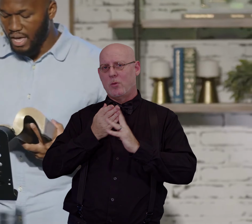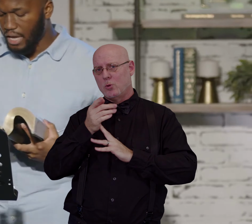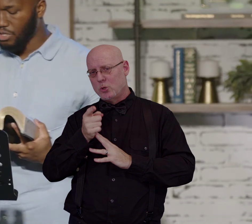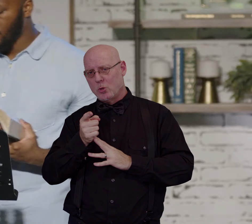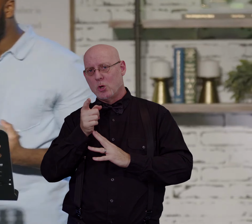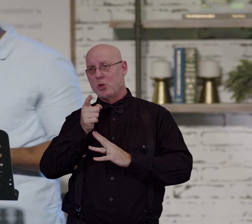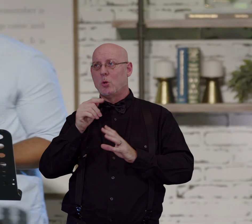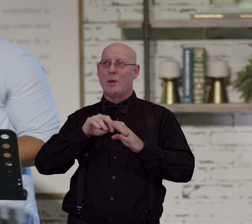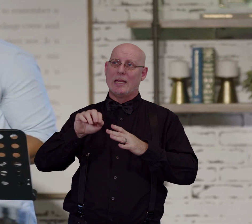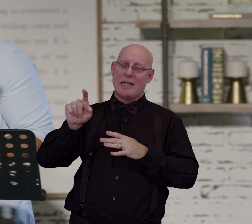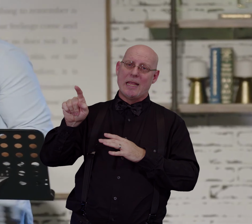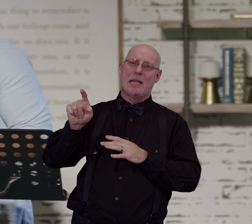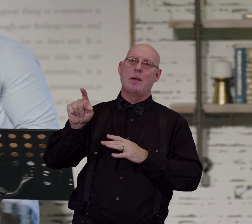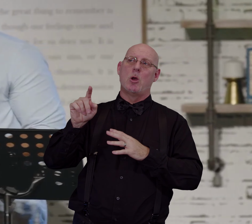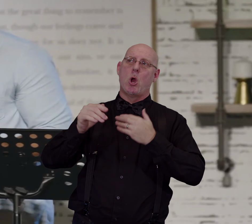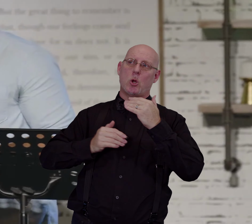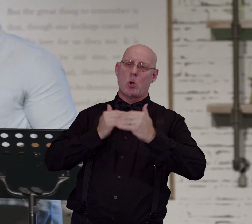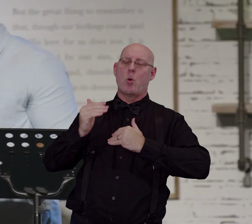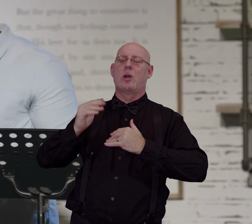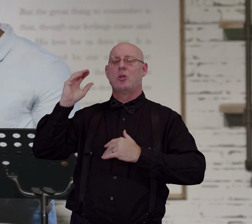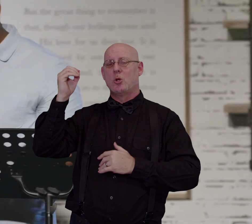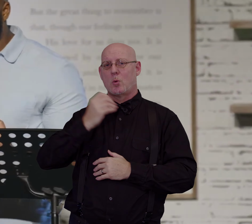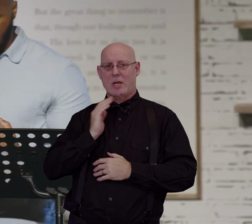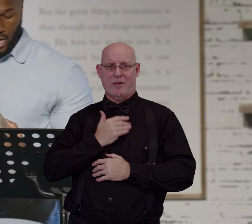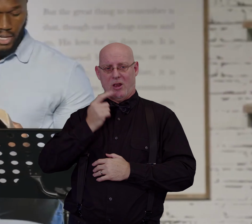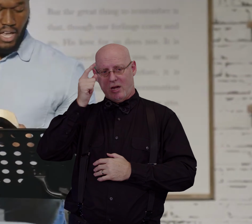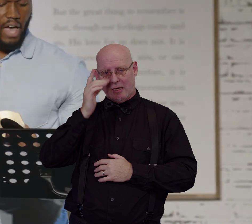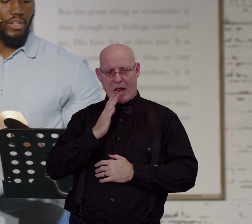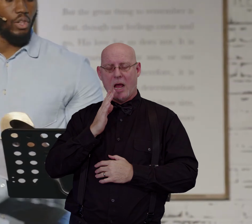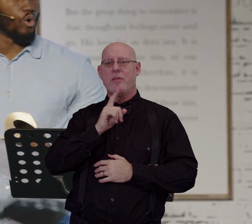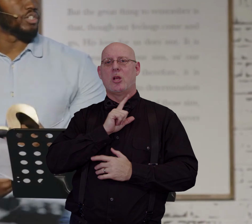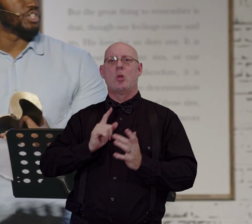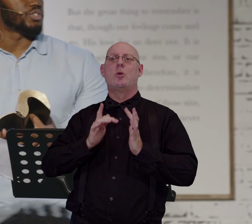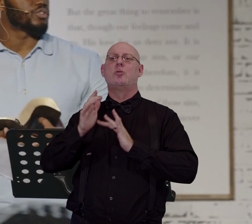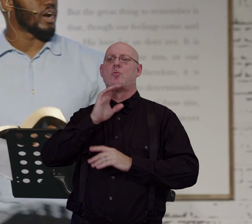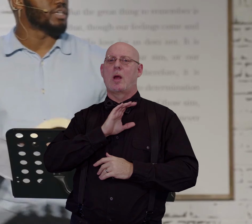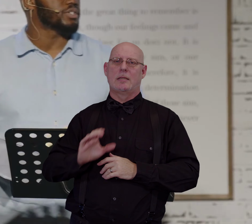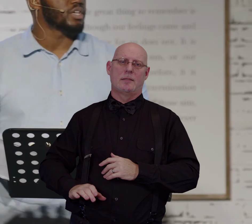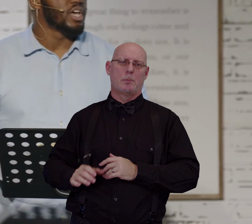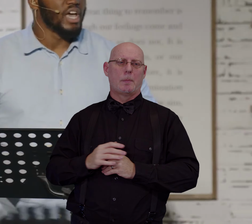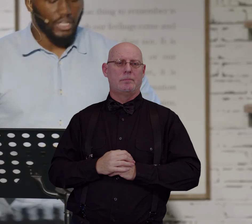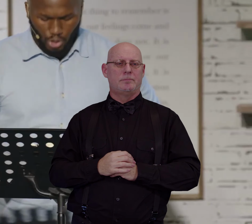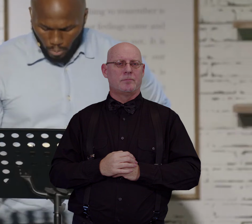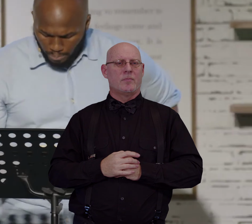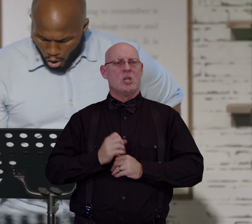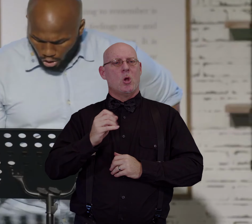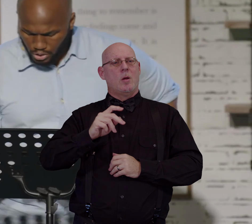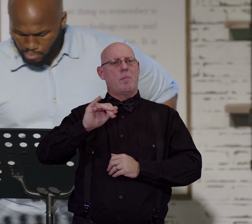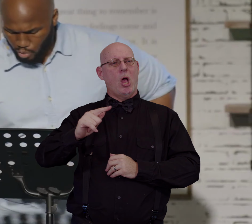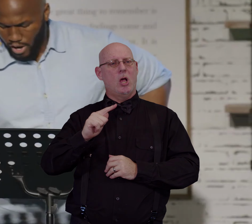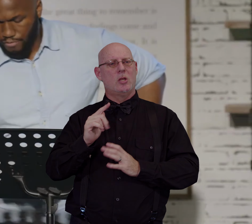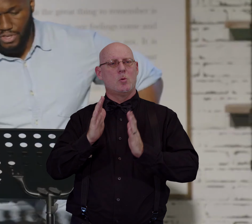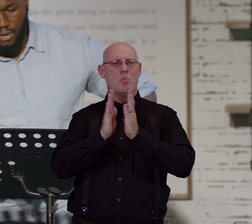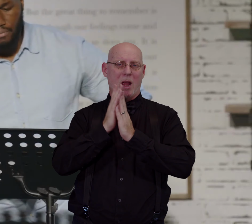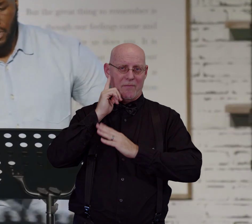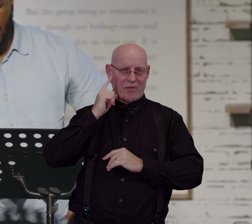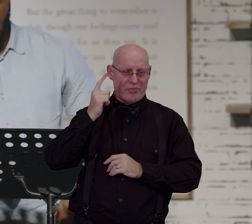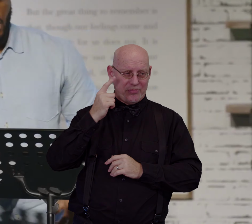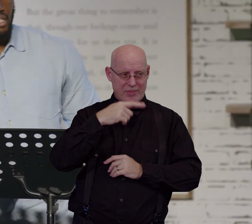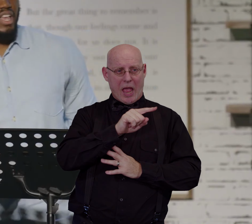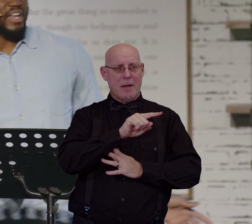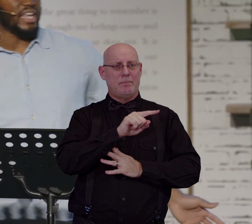you and you in him, according to the grace of our God and the Lord Jesus Christ. And so Paul's prayer for